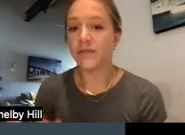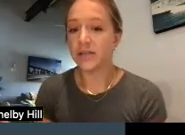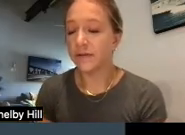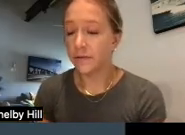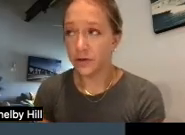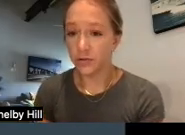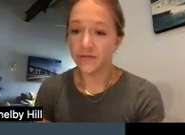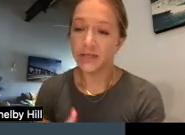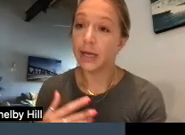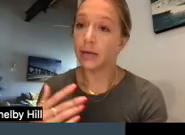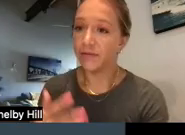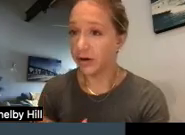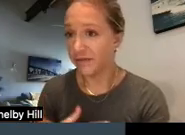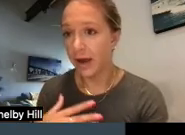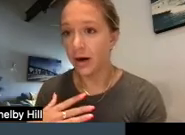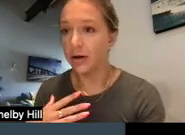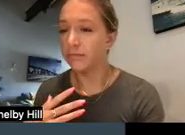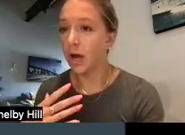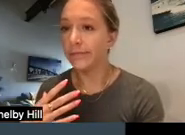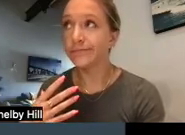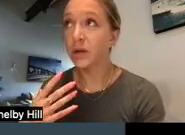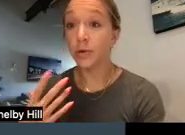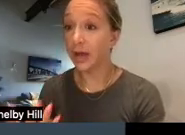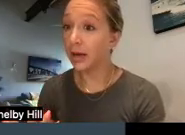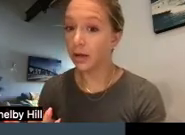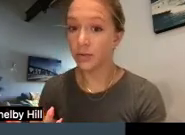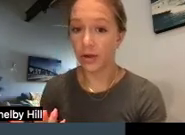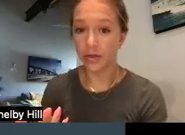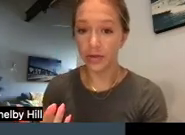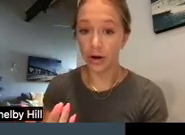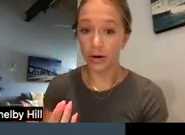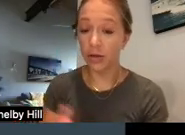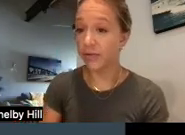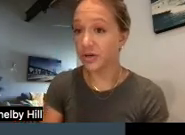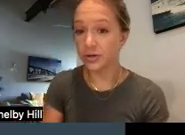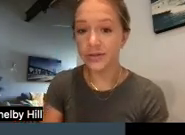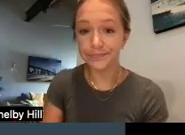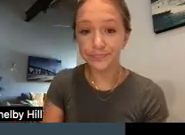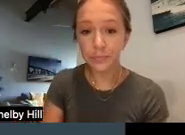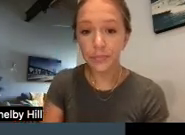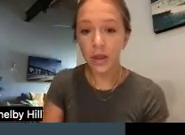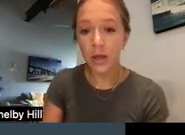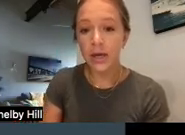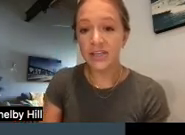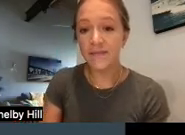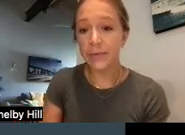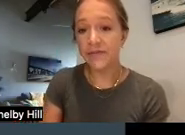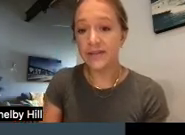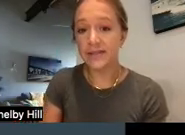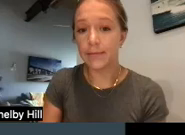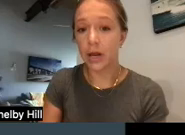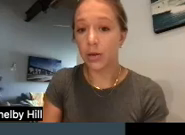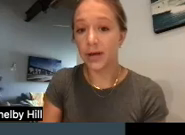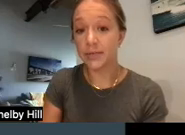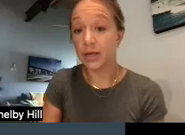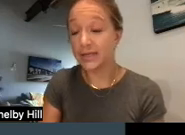frequently prevent deaf individuals from seeking preventative care and communicating with their health professionals. Deaf people face the